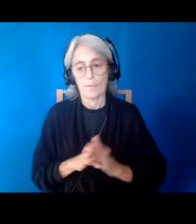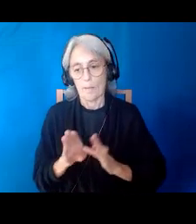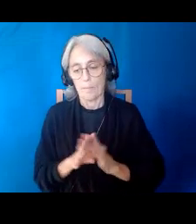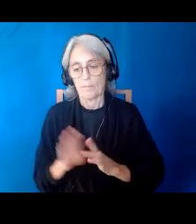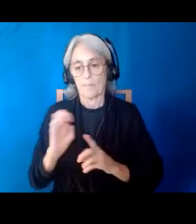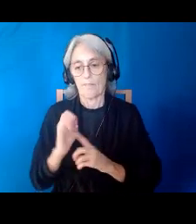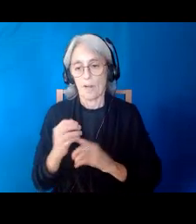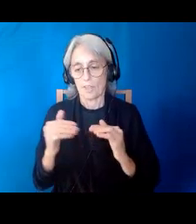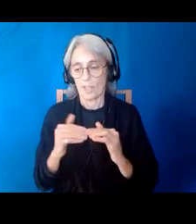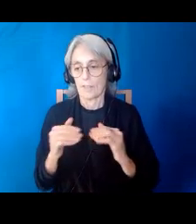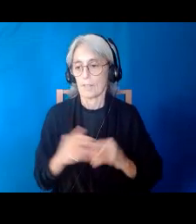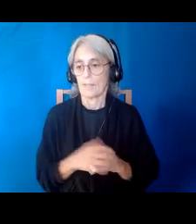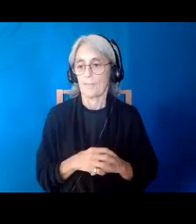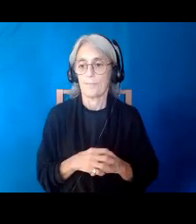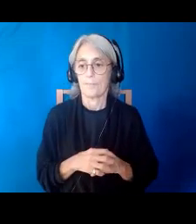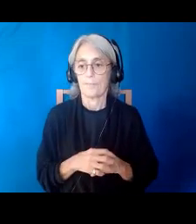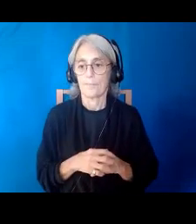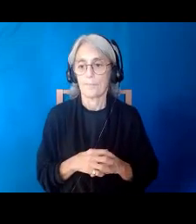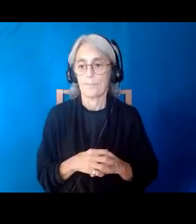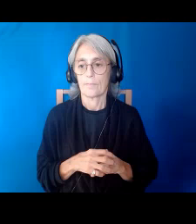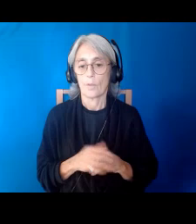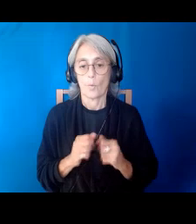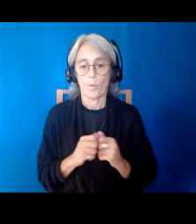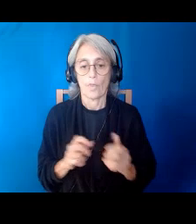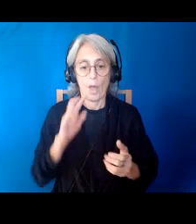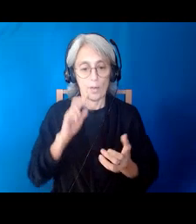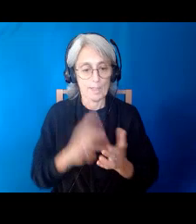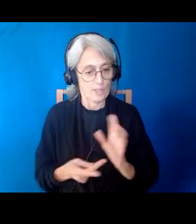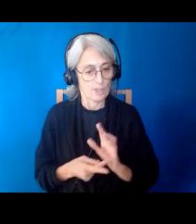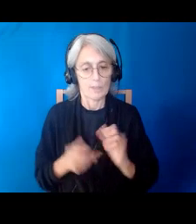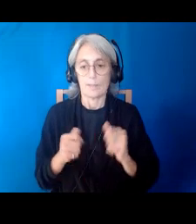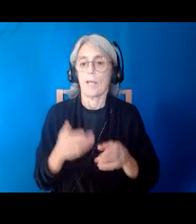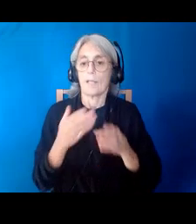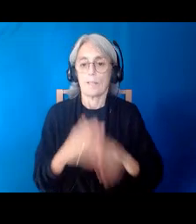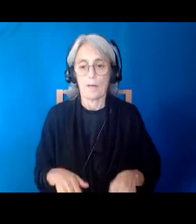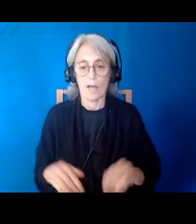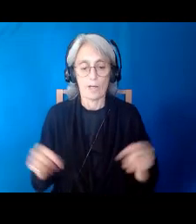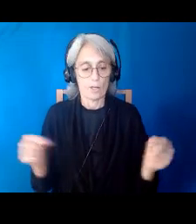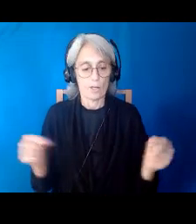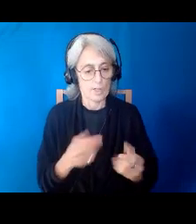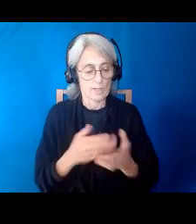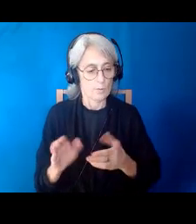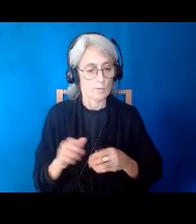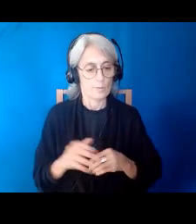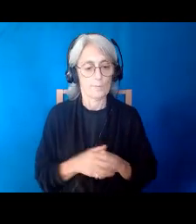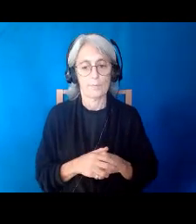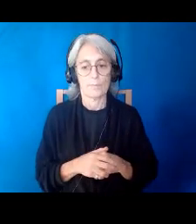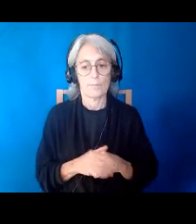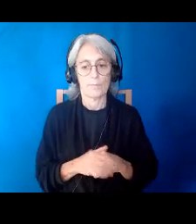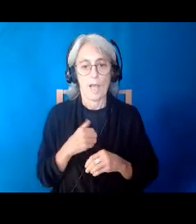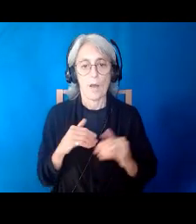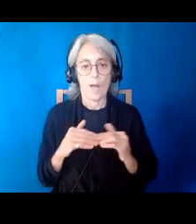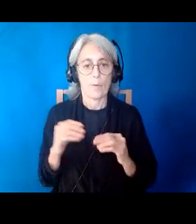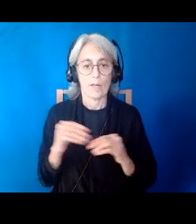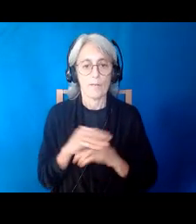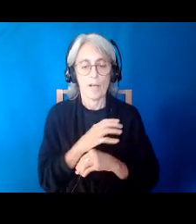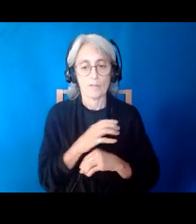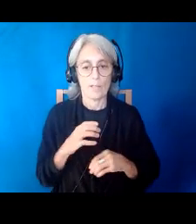But we know that without intention, it can also divide, harm, and exclude. That's why our Equity Advisory